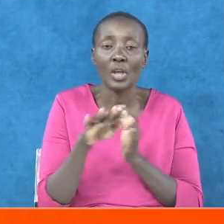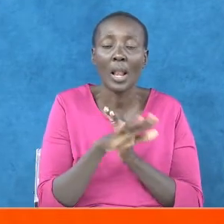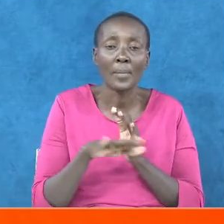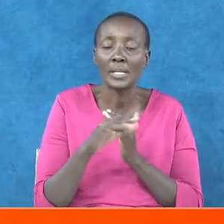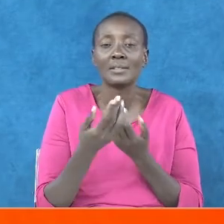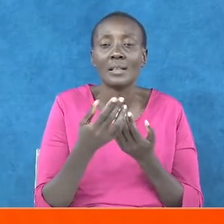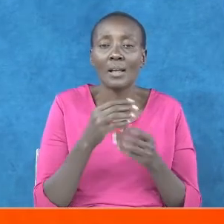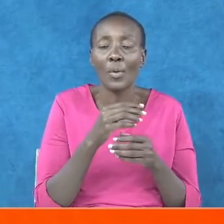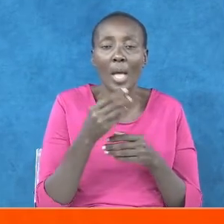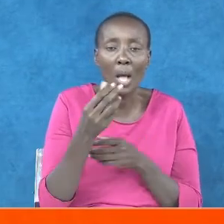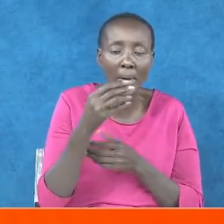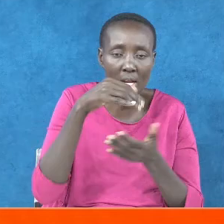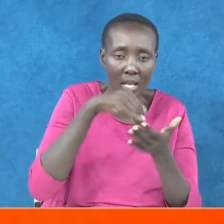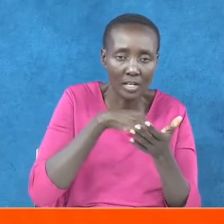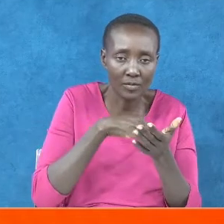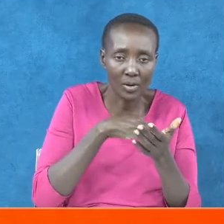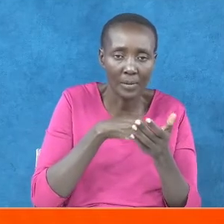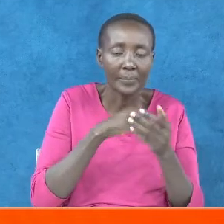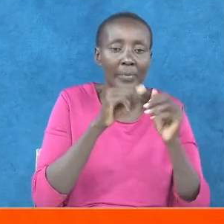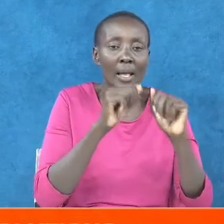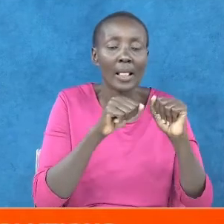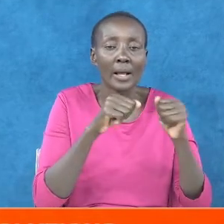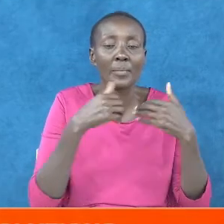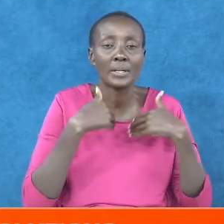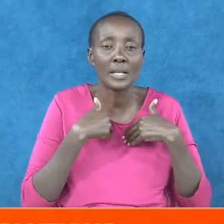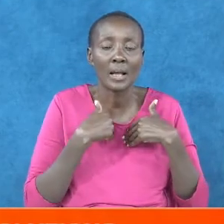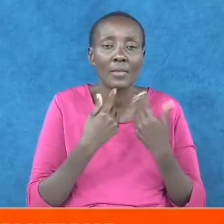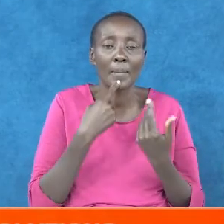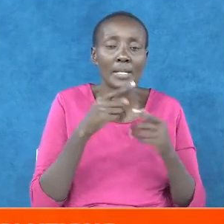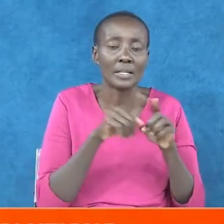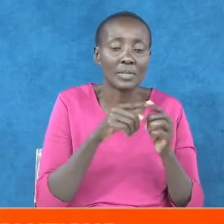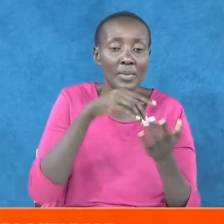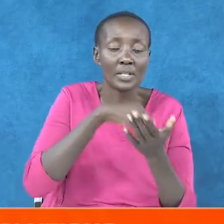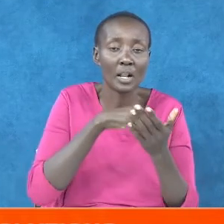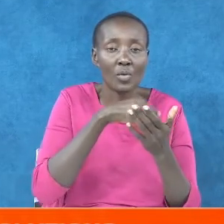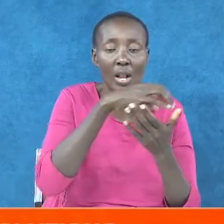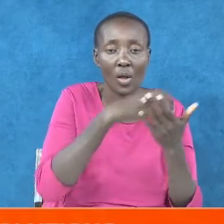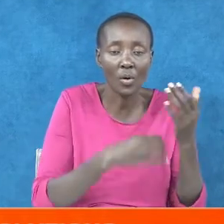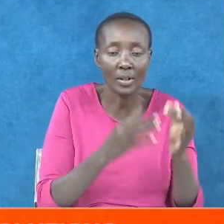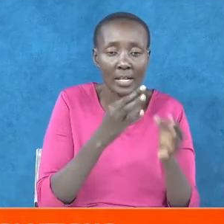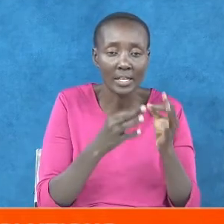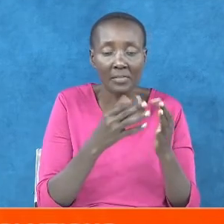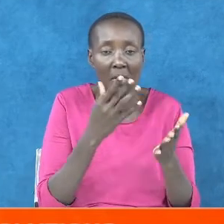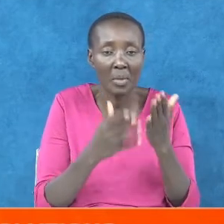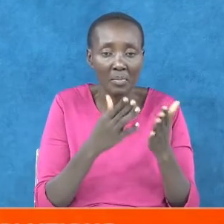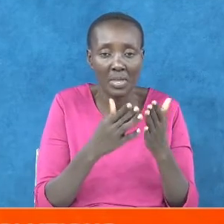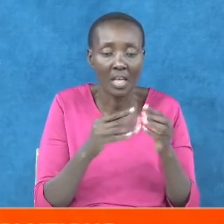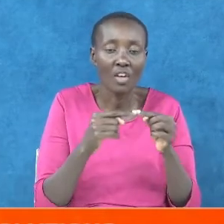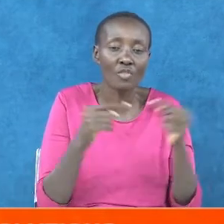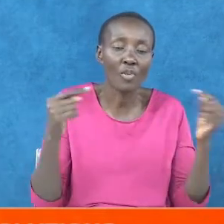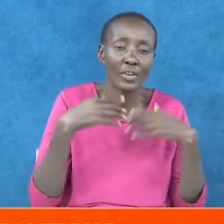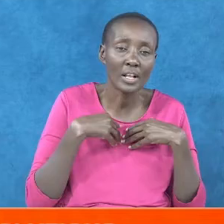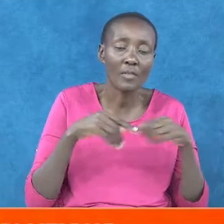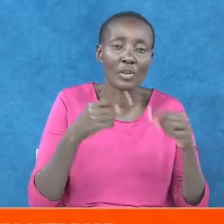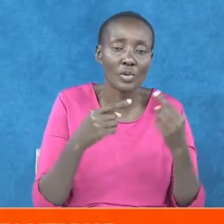transactional matters where there's an arbitration clause and it's set out in that contract that if the parties should disagree and a dispute should arise,